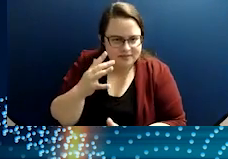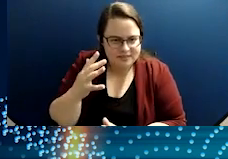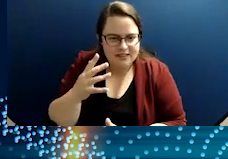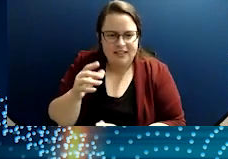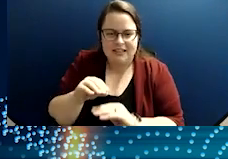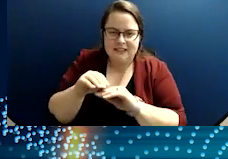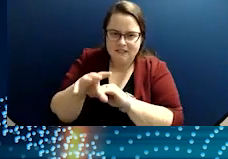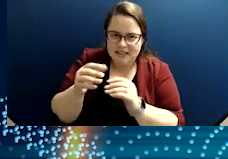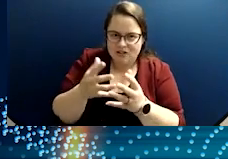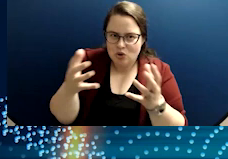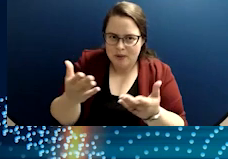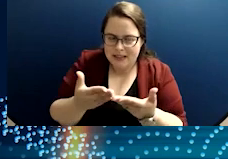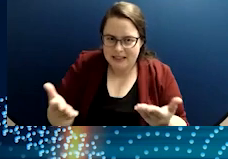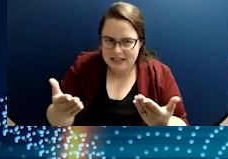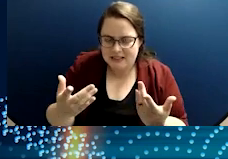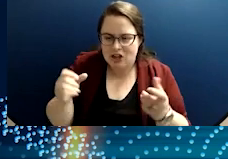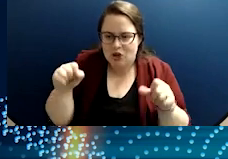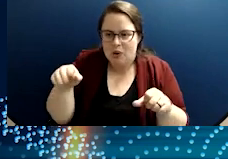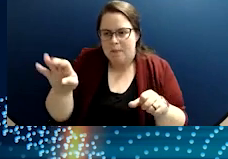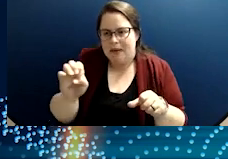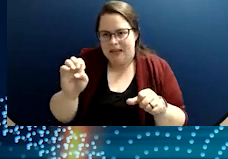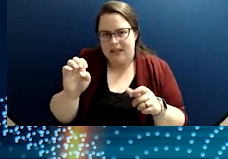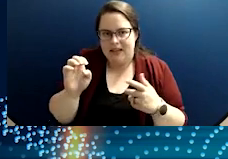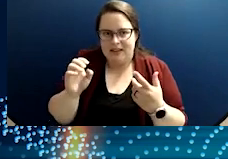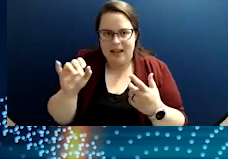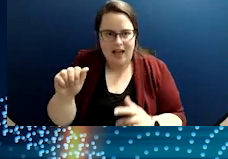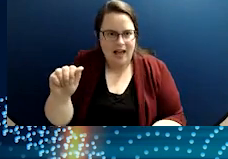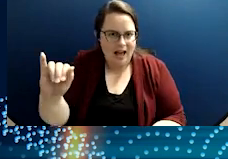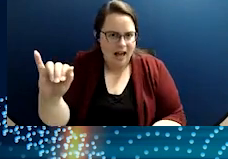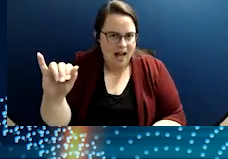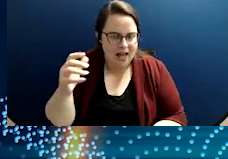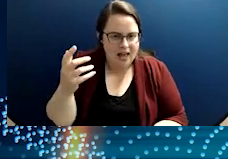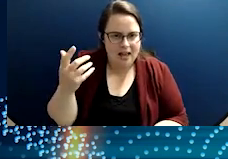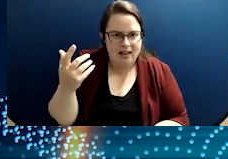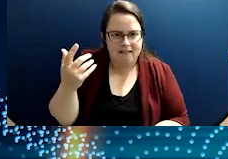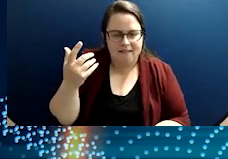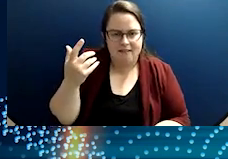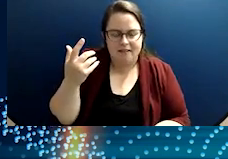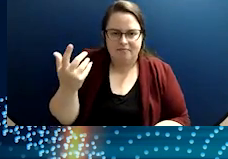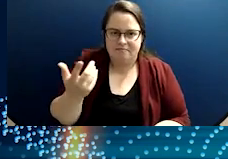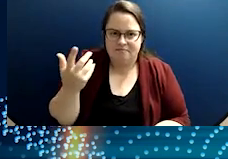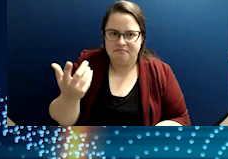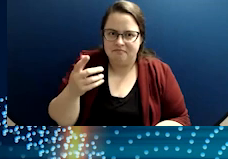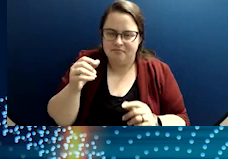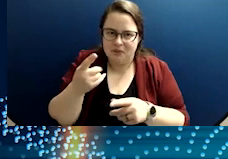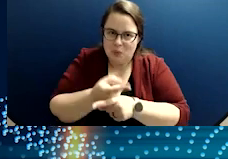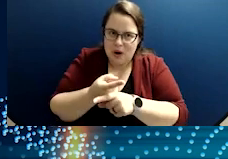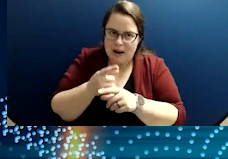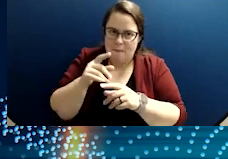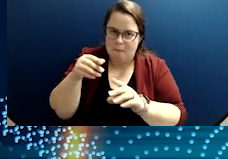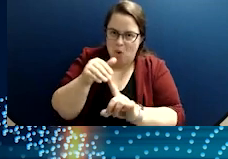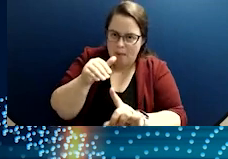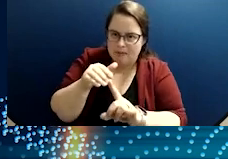could be done by it could have been human again, right? But you put in the right prompts, and you could get it. Yeah, I mean,